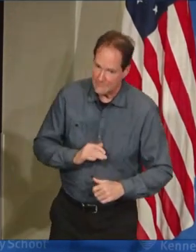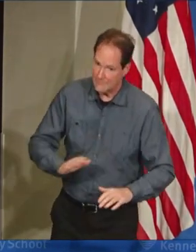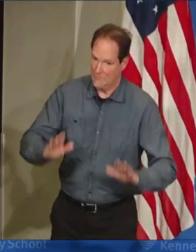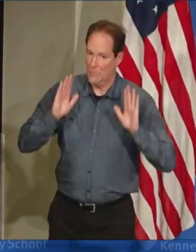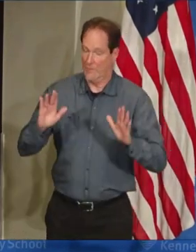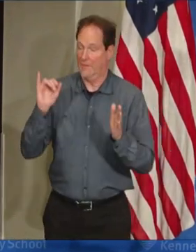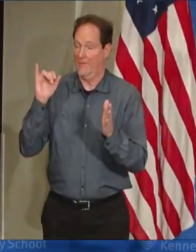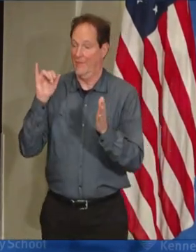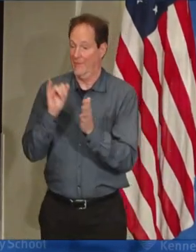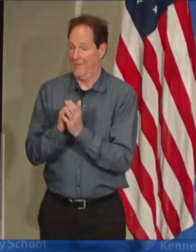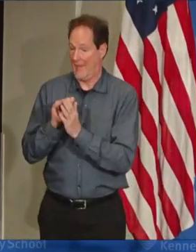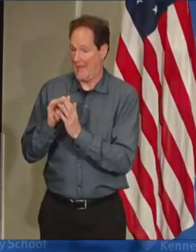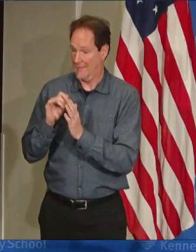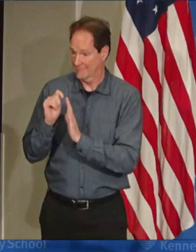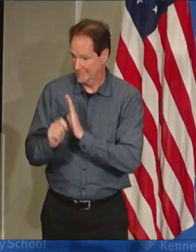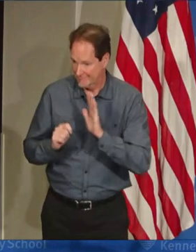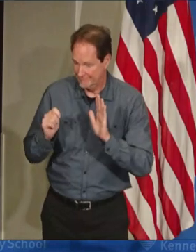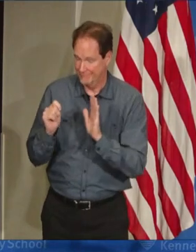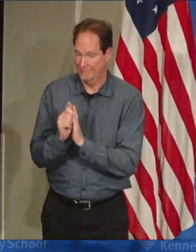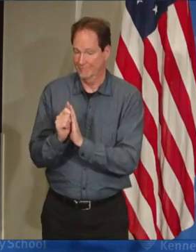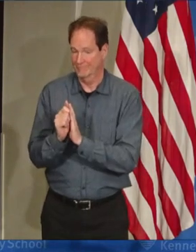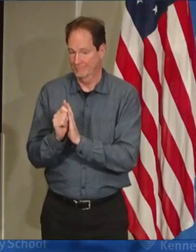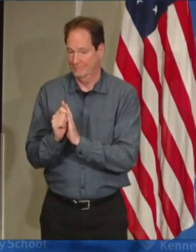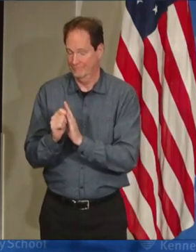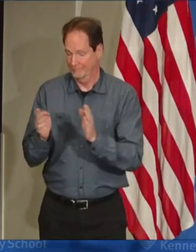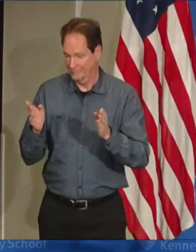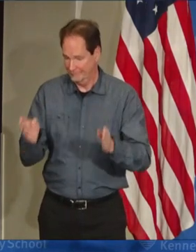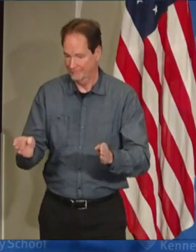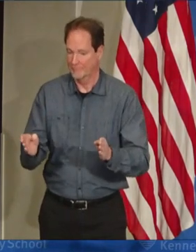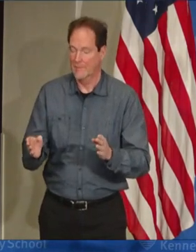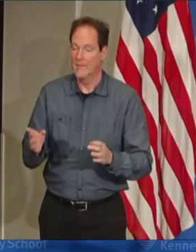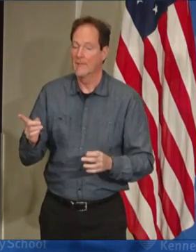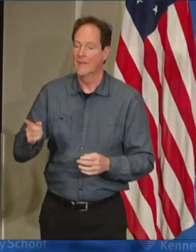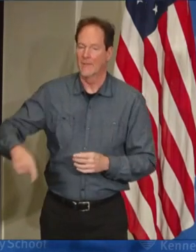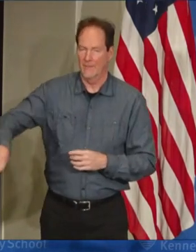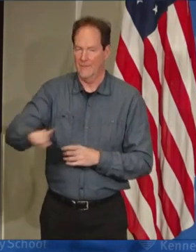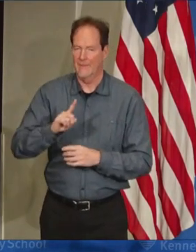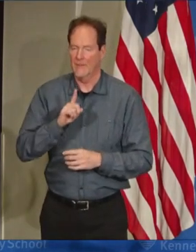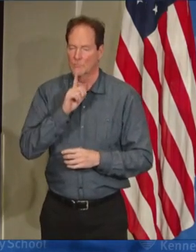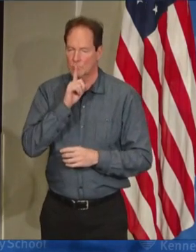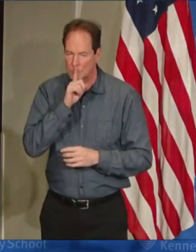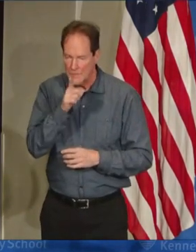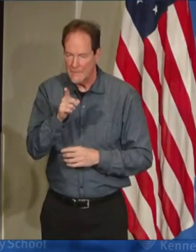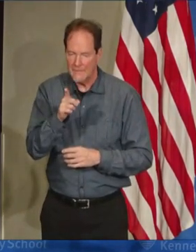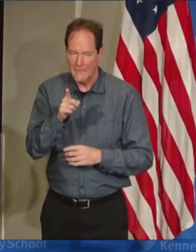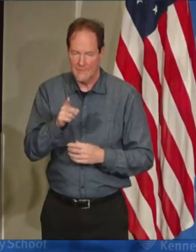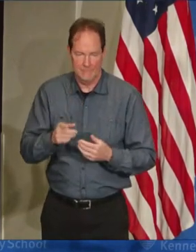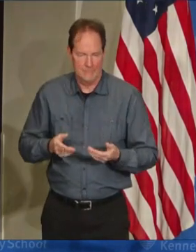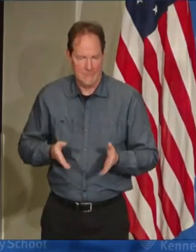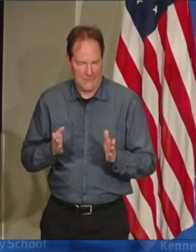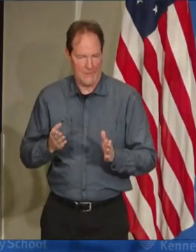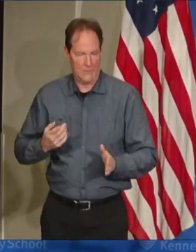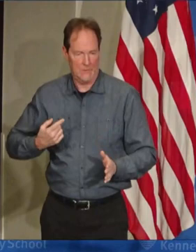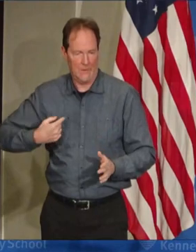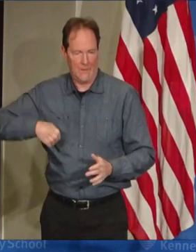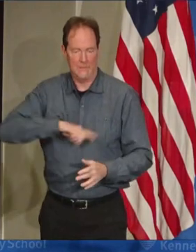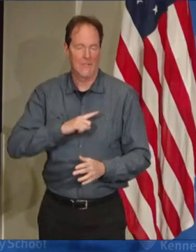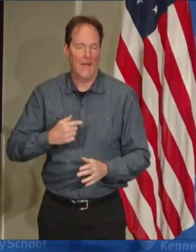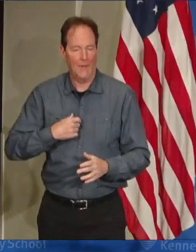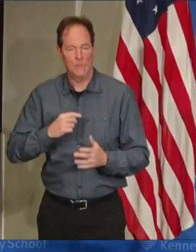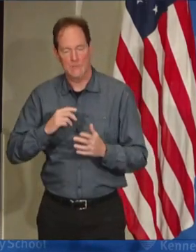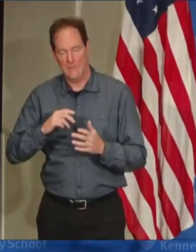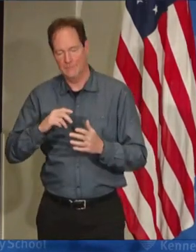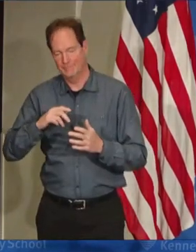that period was they really allowed us, because I was a political,